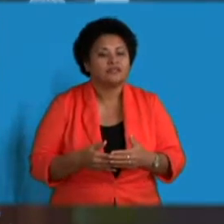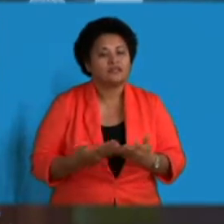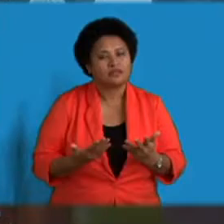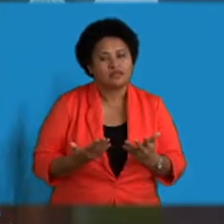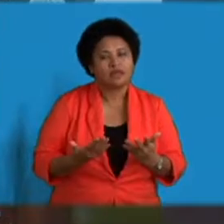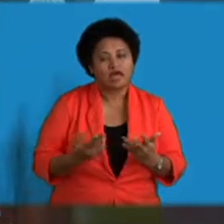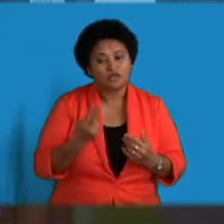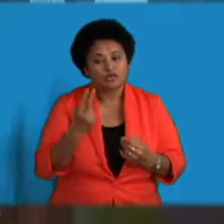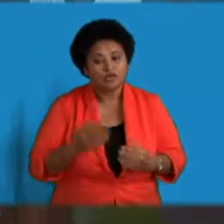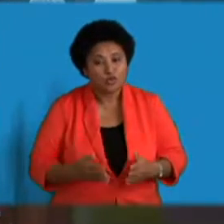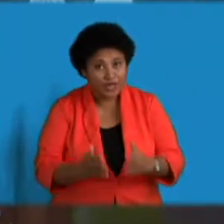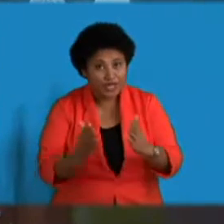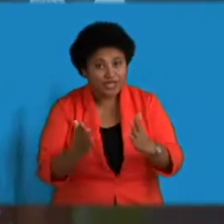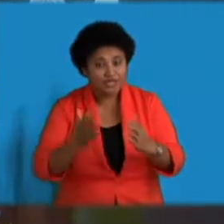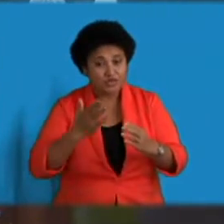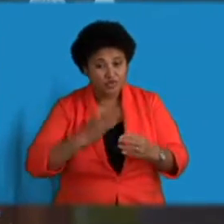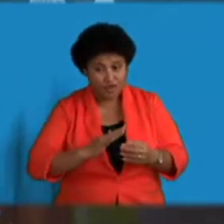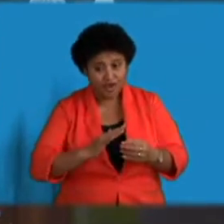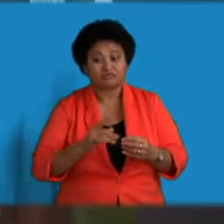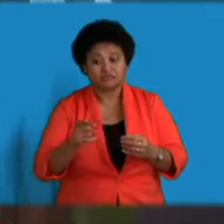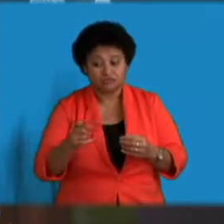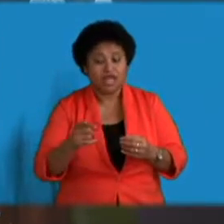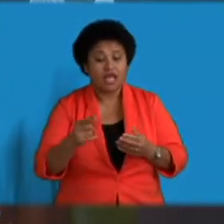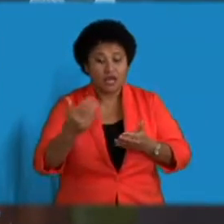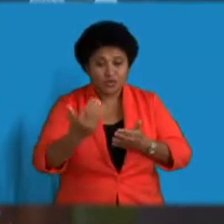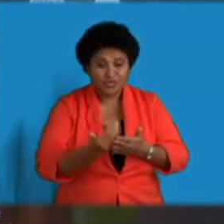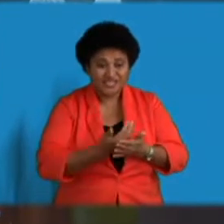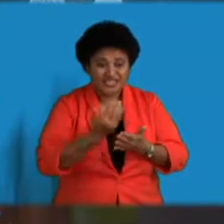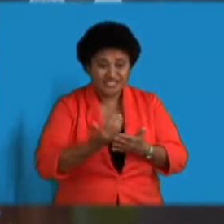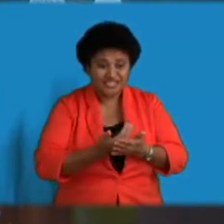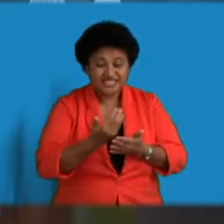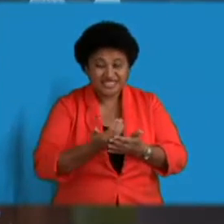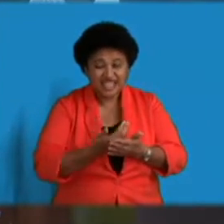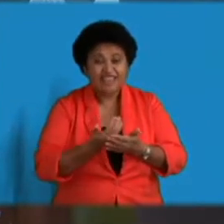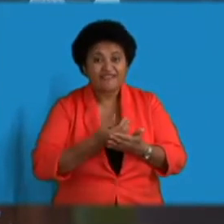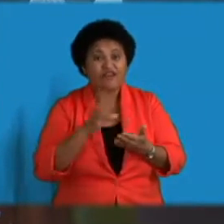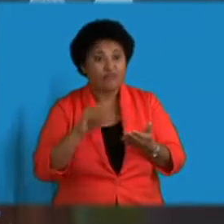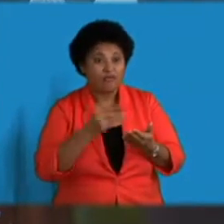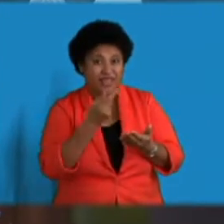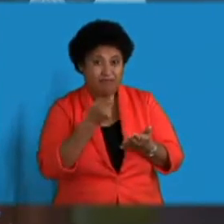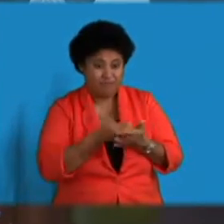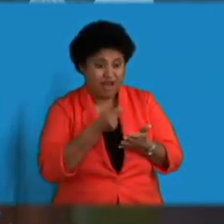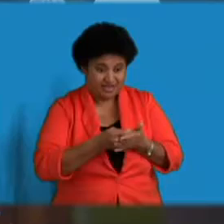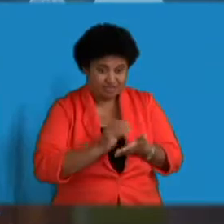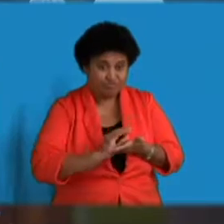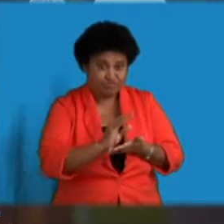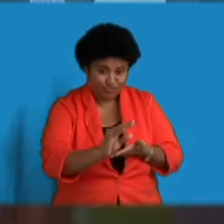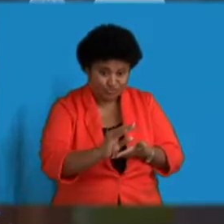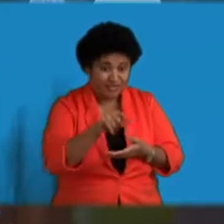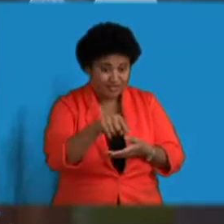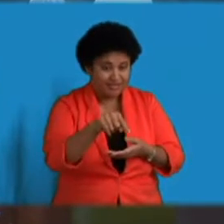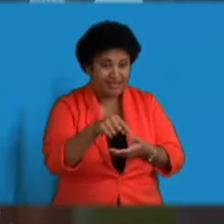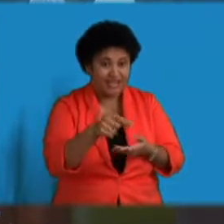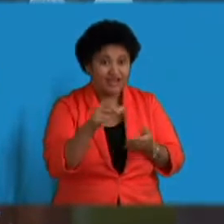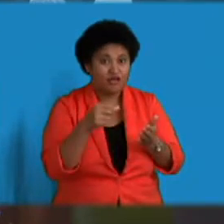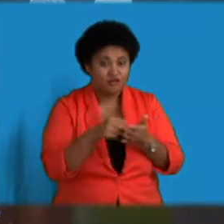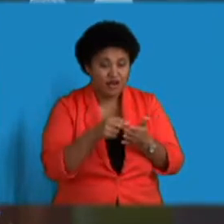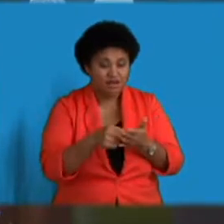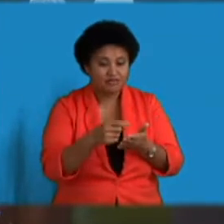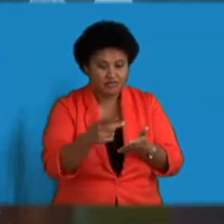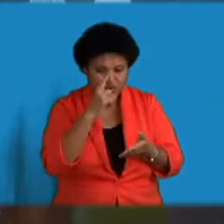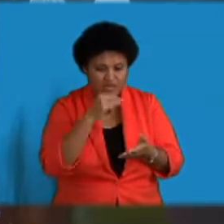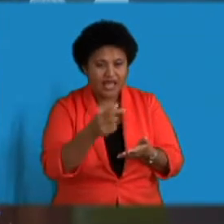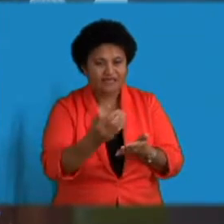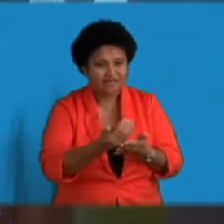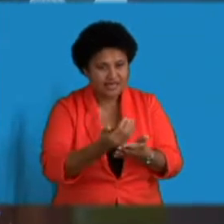is we are allowing them to save from their pre-education grant and wire that money towards construction of